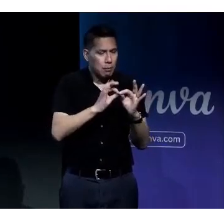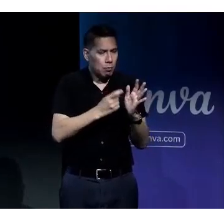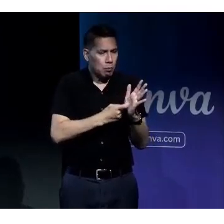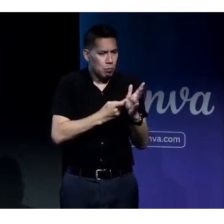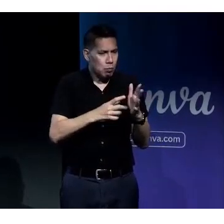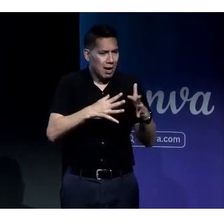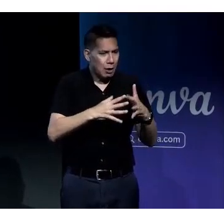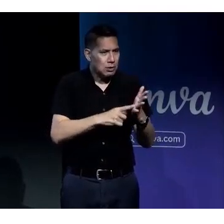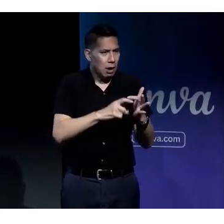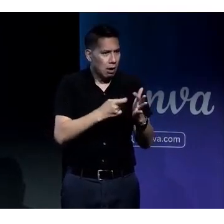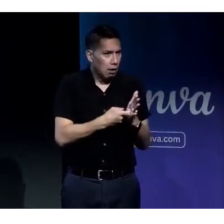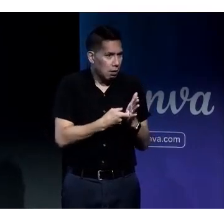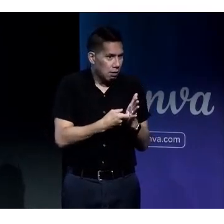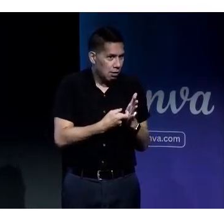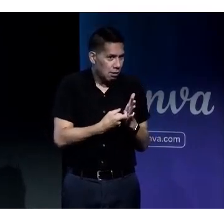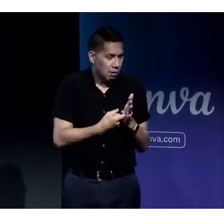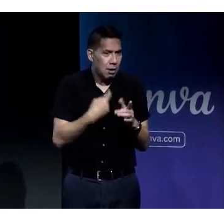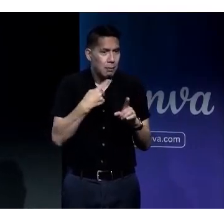screen readers.